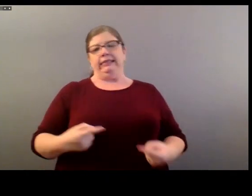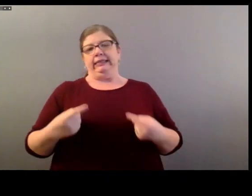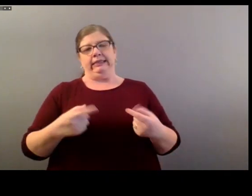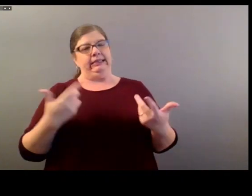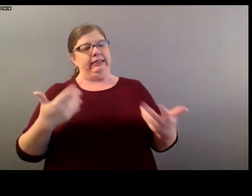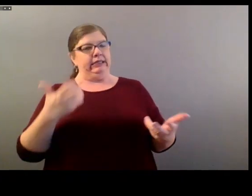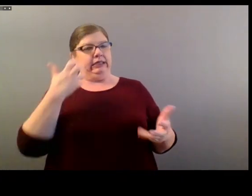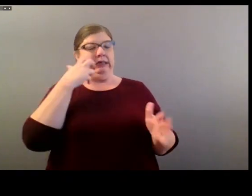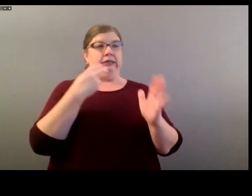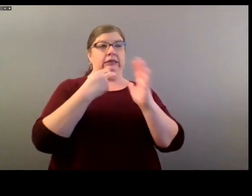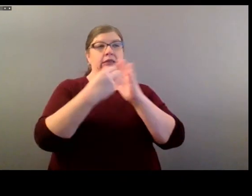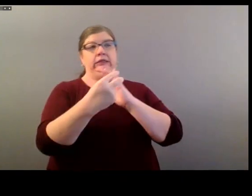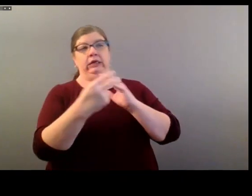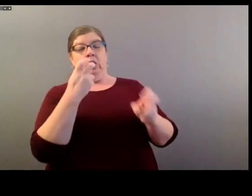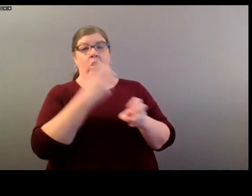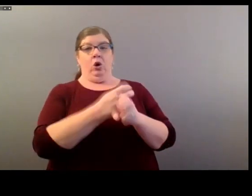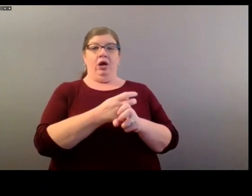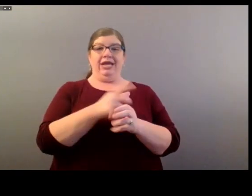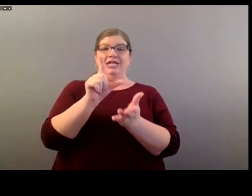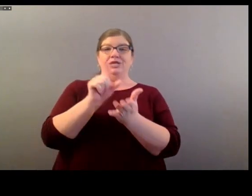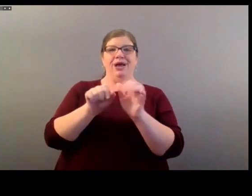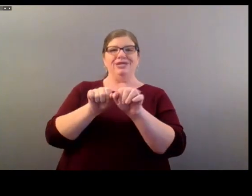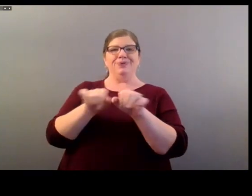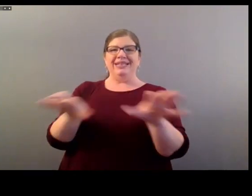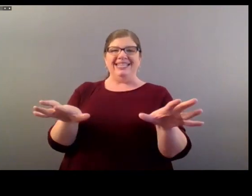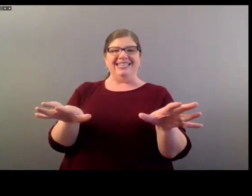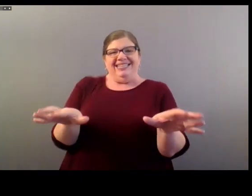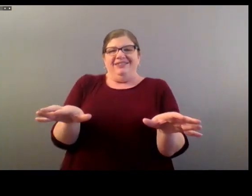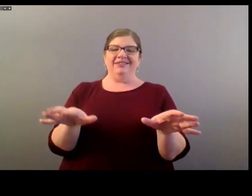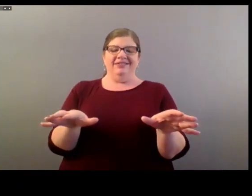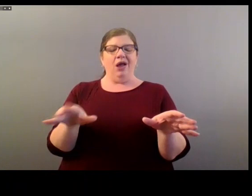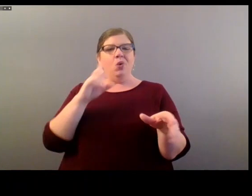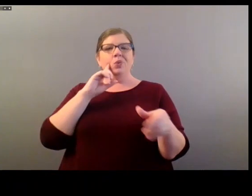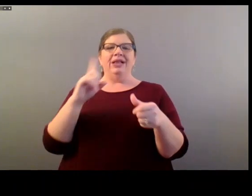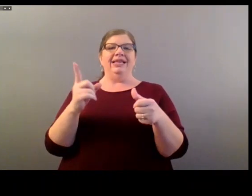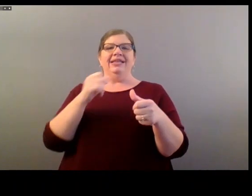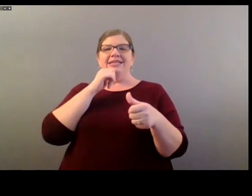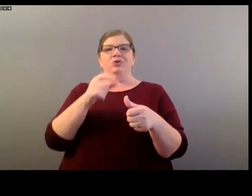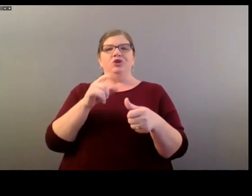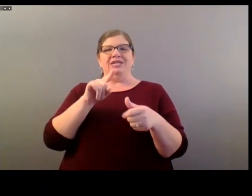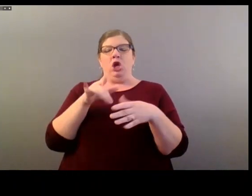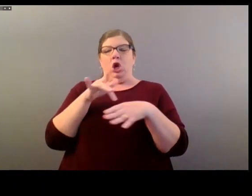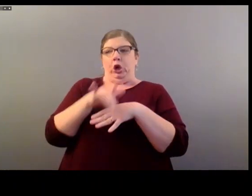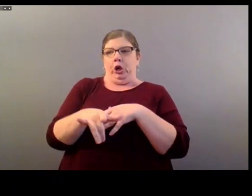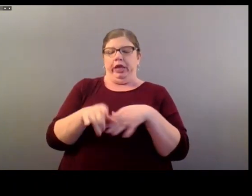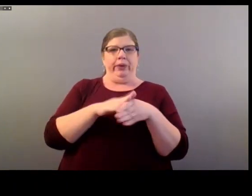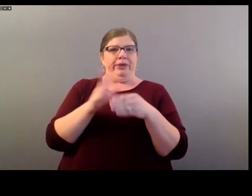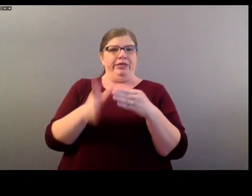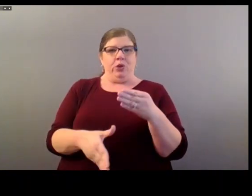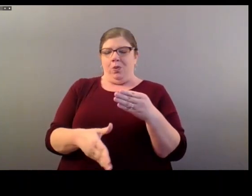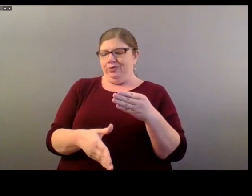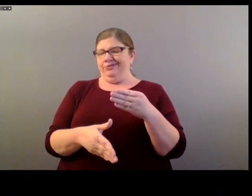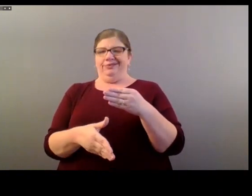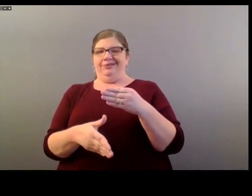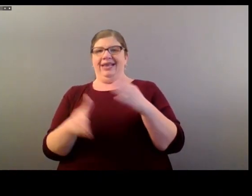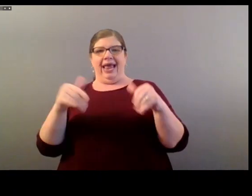know, the press releases are usually preliminary results and they have to be